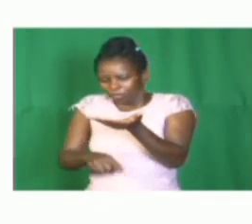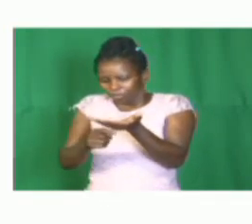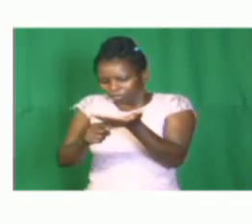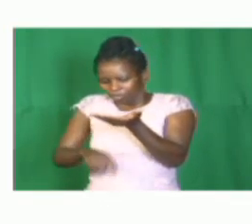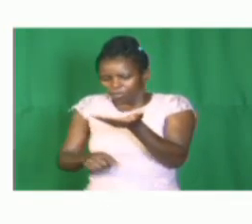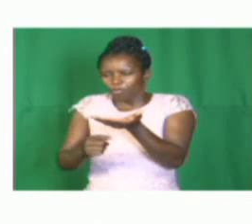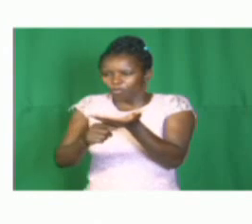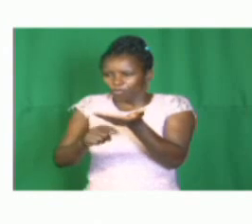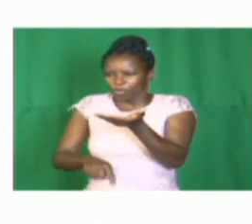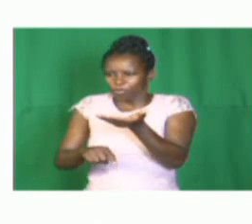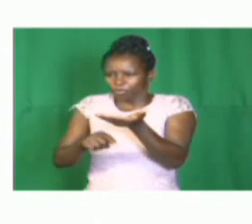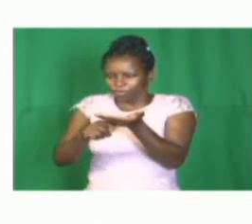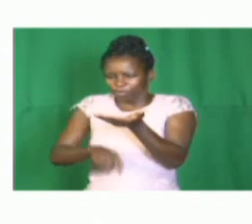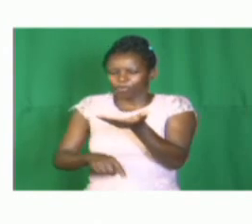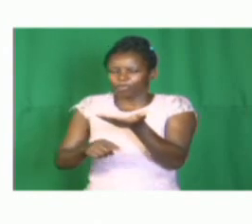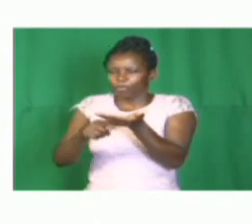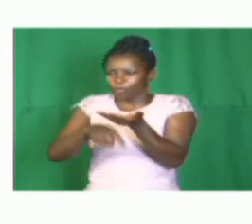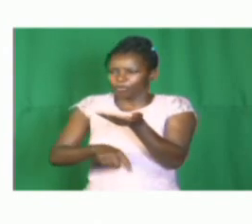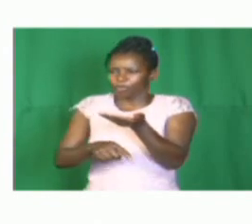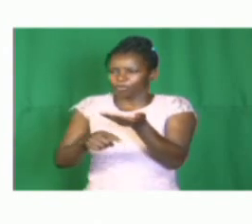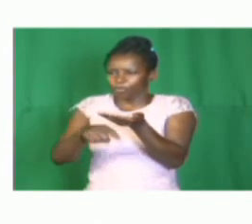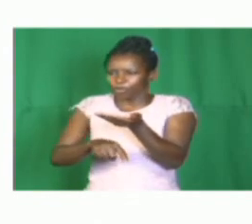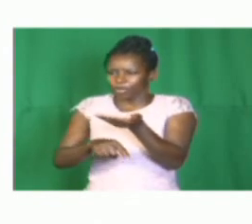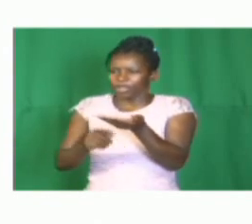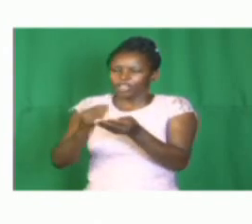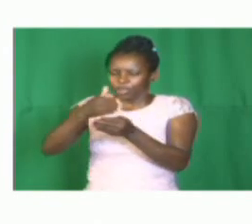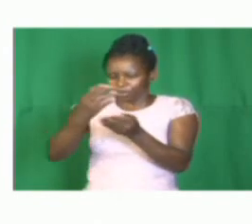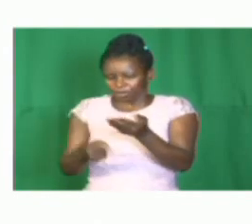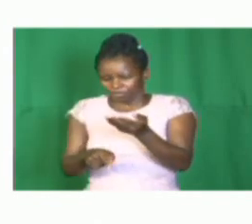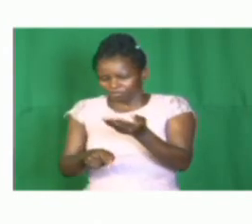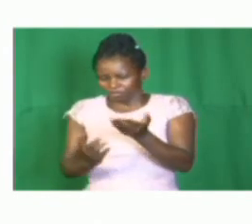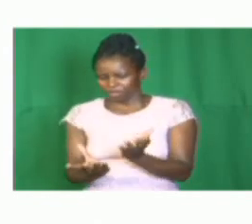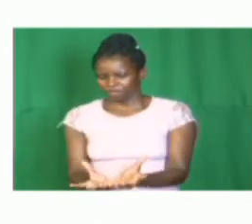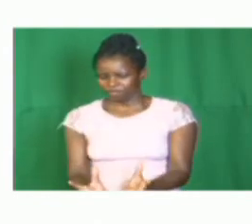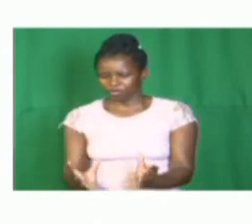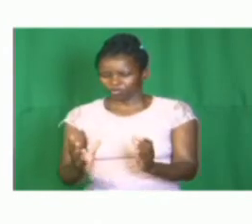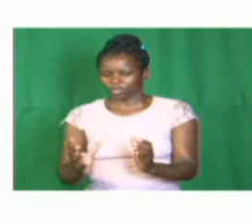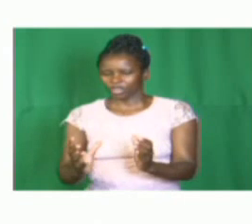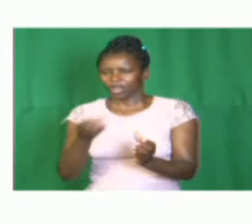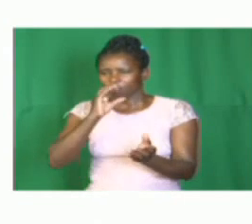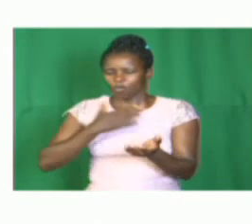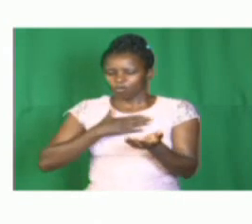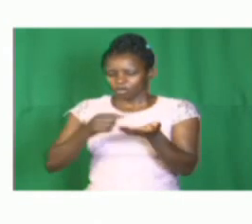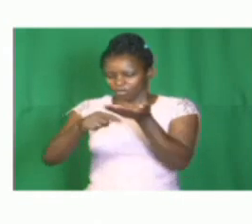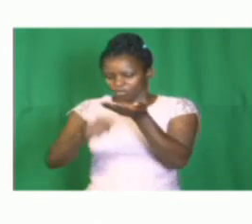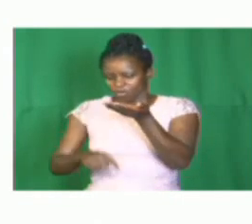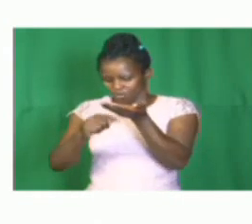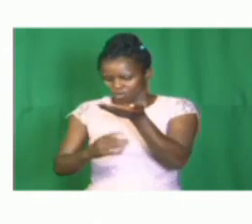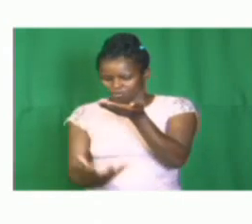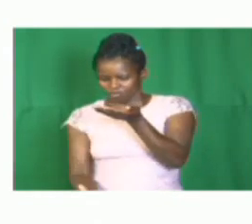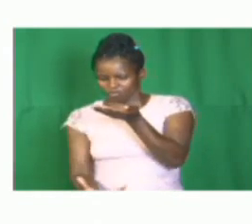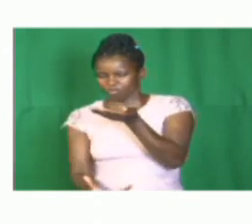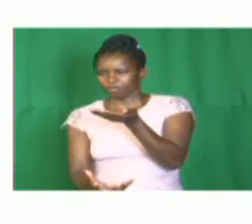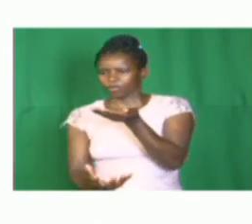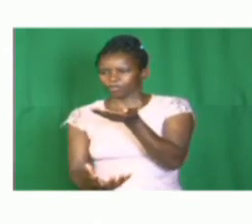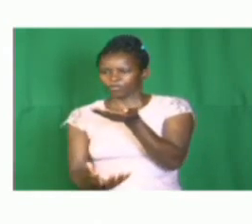is going to drip through into a container. Now the solid that remains